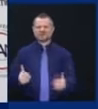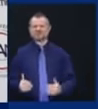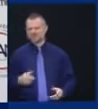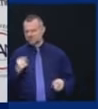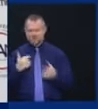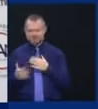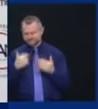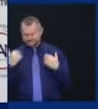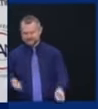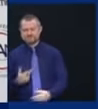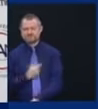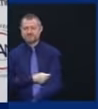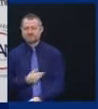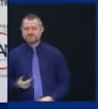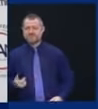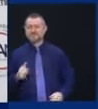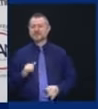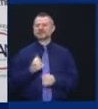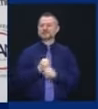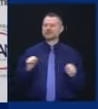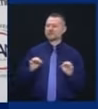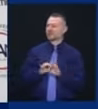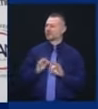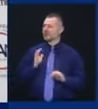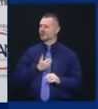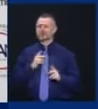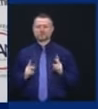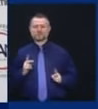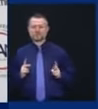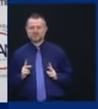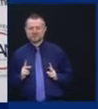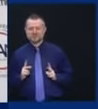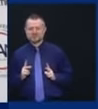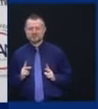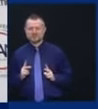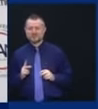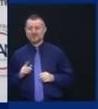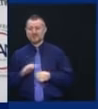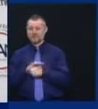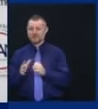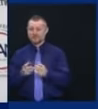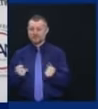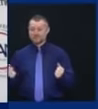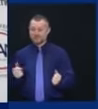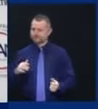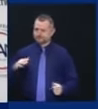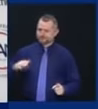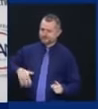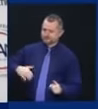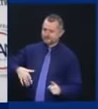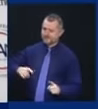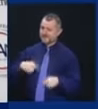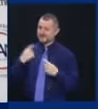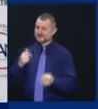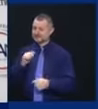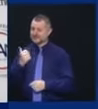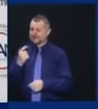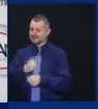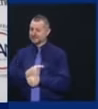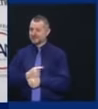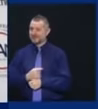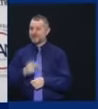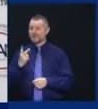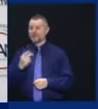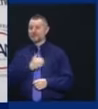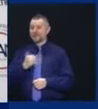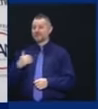the ground to save our people. And this is not over. In the last 10 days, two members of my staff at